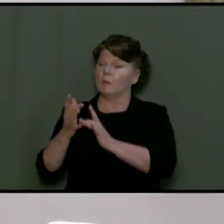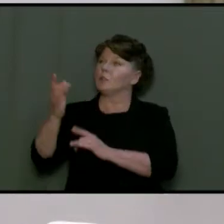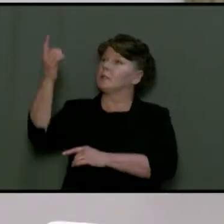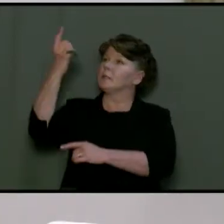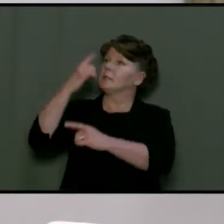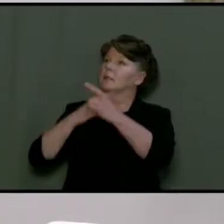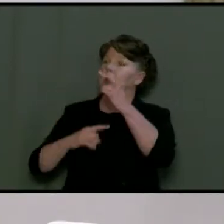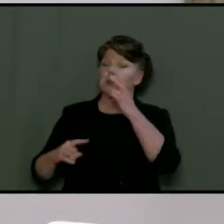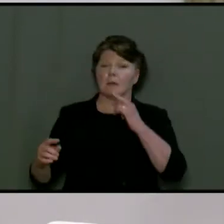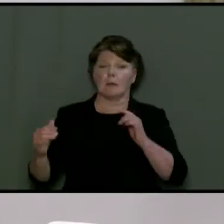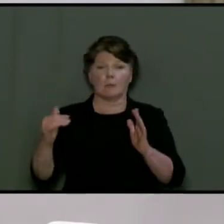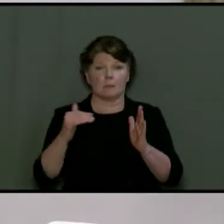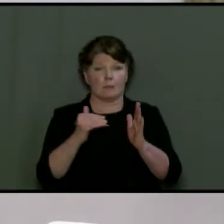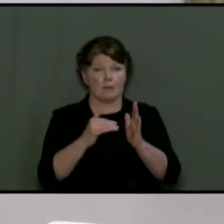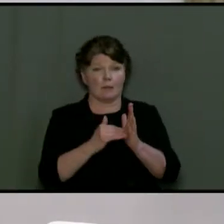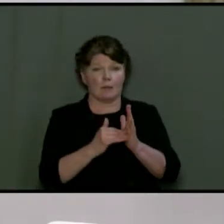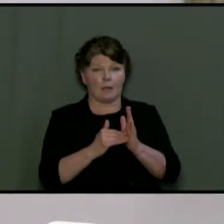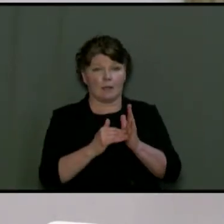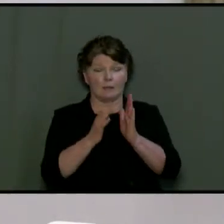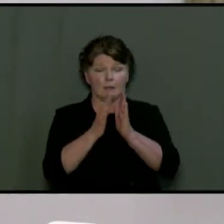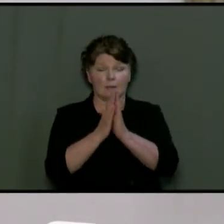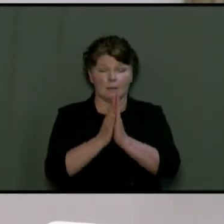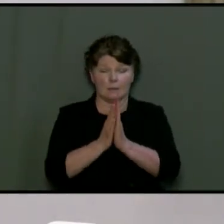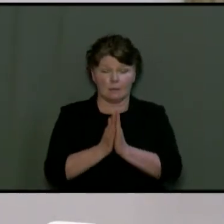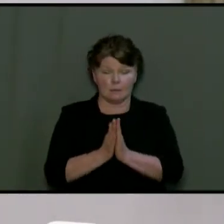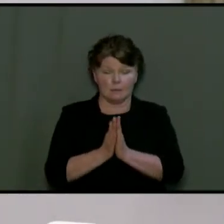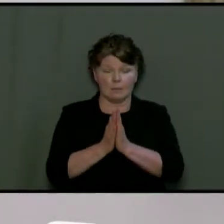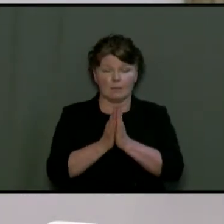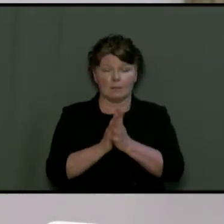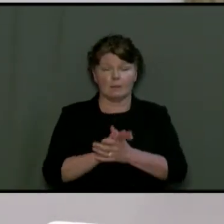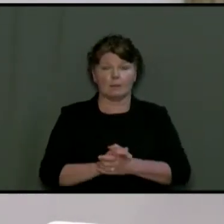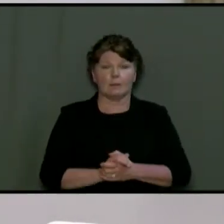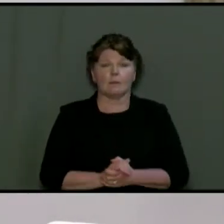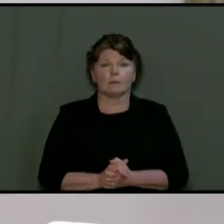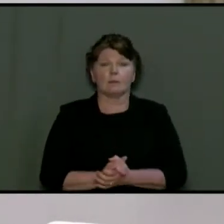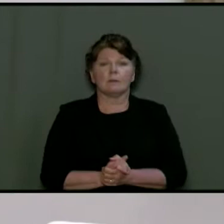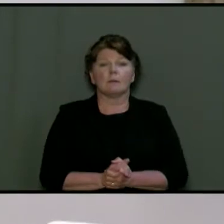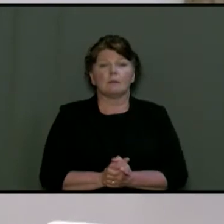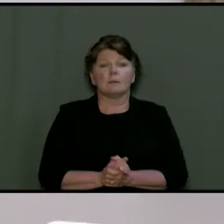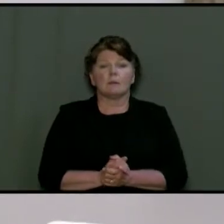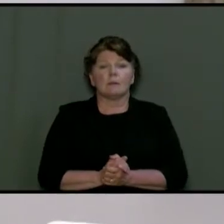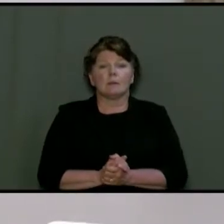day of our Lord Jesus Christ. Amen.